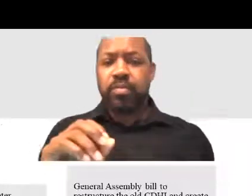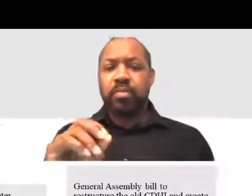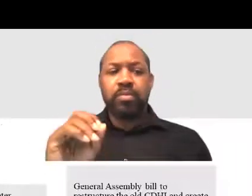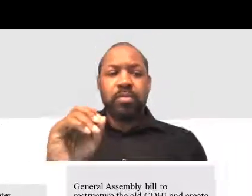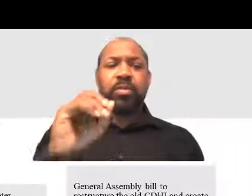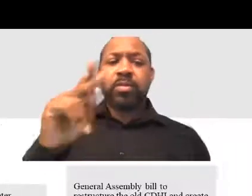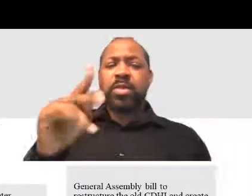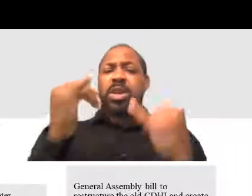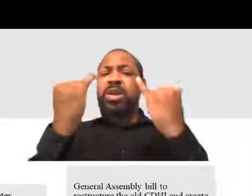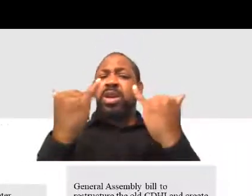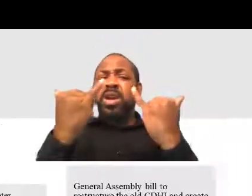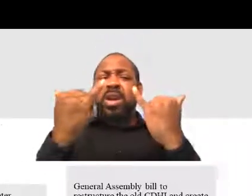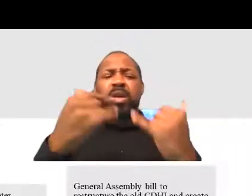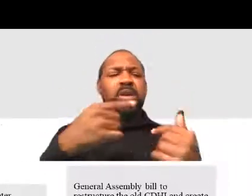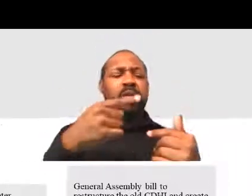Okay.